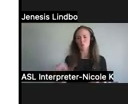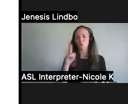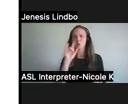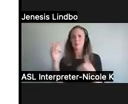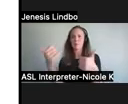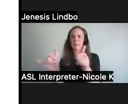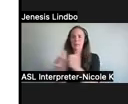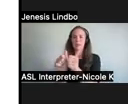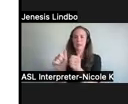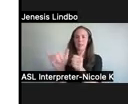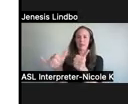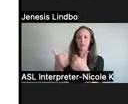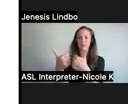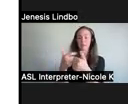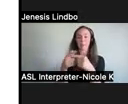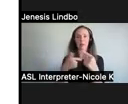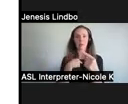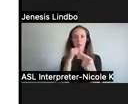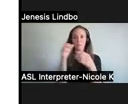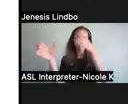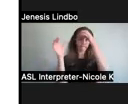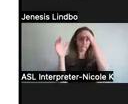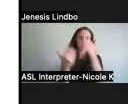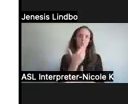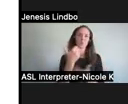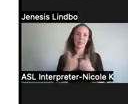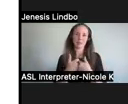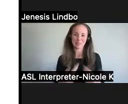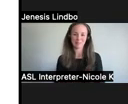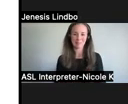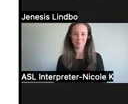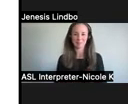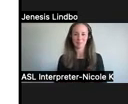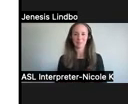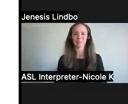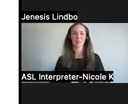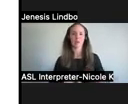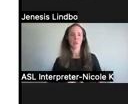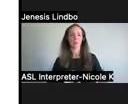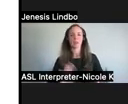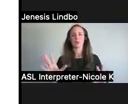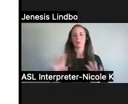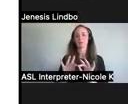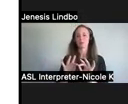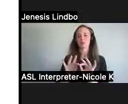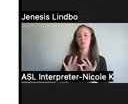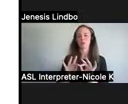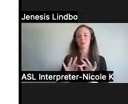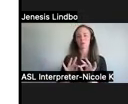but I'm not as in the loop anymore about some of these other games. No worries. Just for clarification, it's God of War.